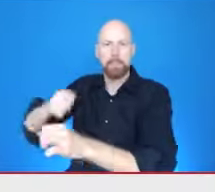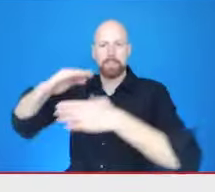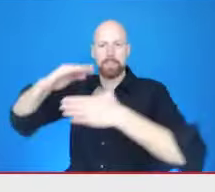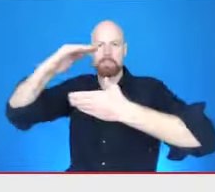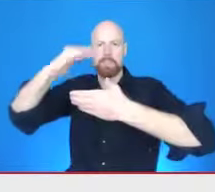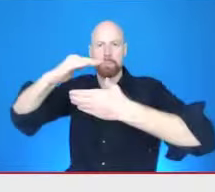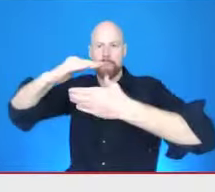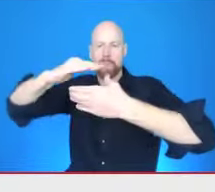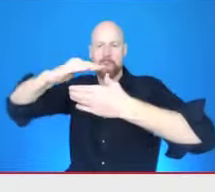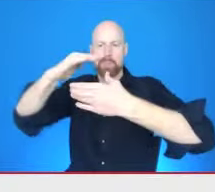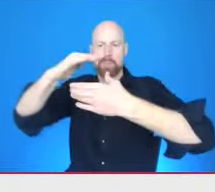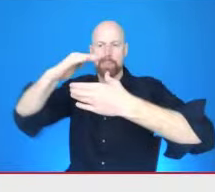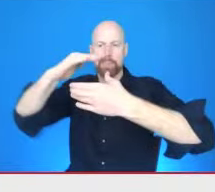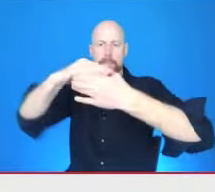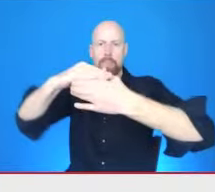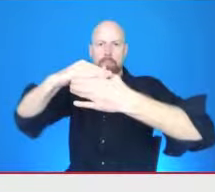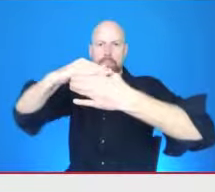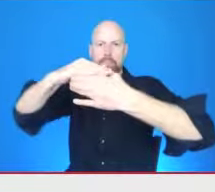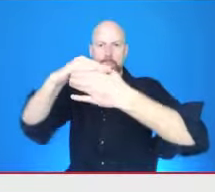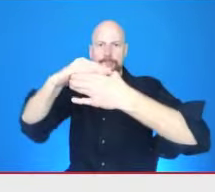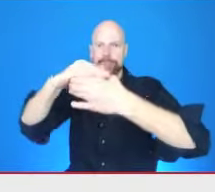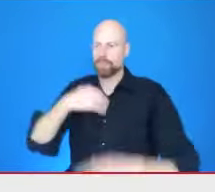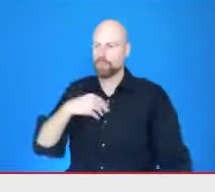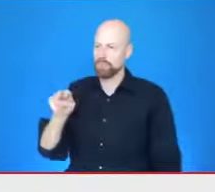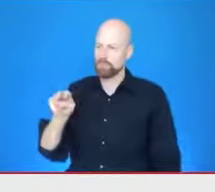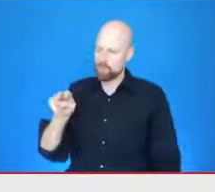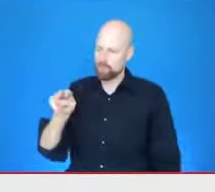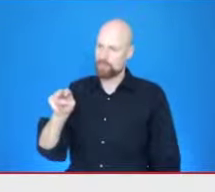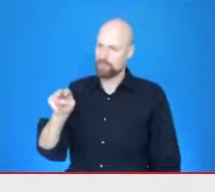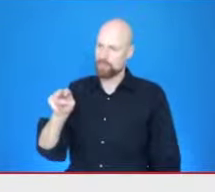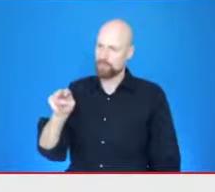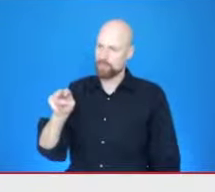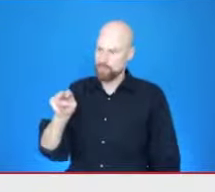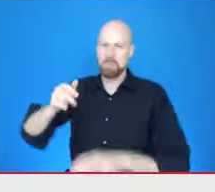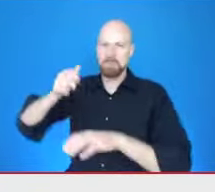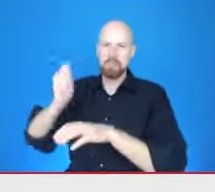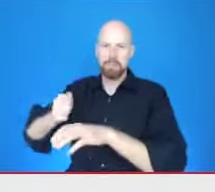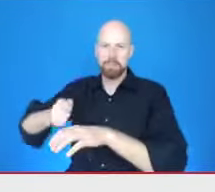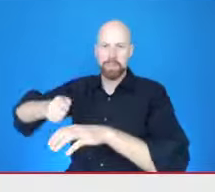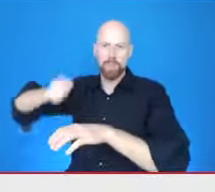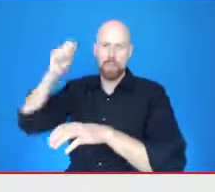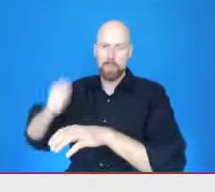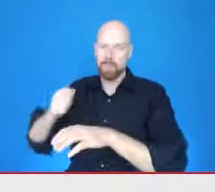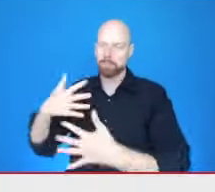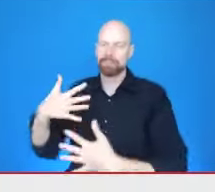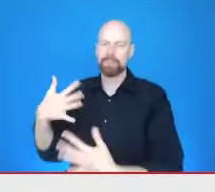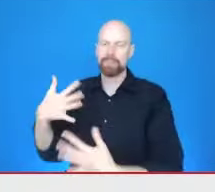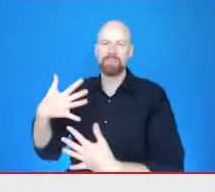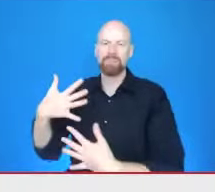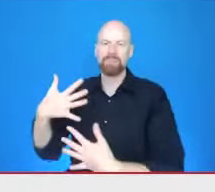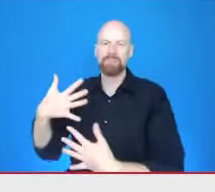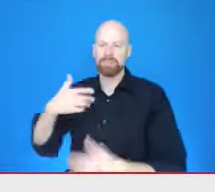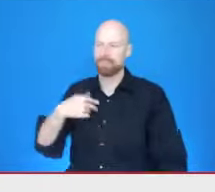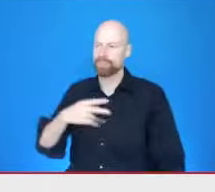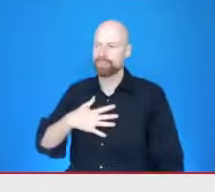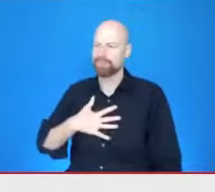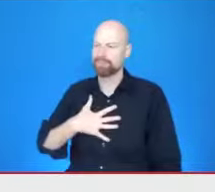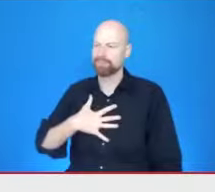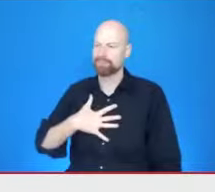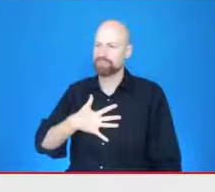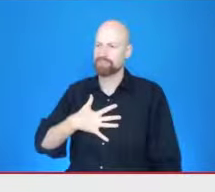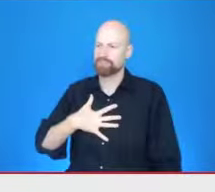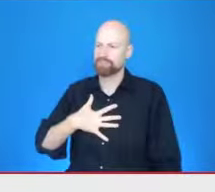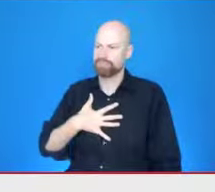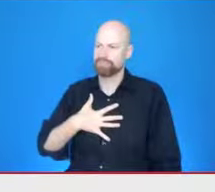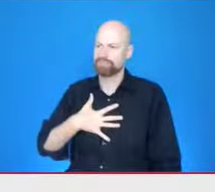After the funeral, I decided not to return back to England. I went home to wait out the weeks until I would be able to start my internship working for an Upward Bound program